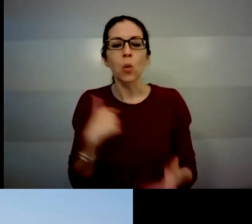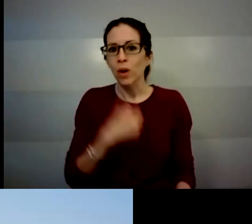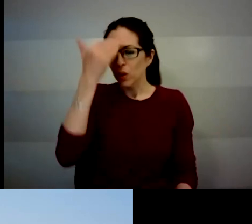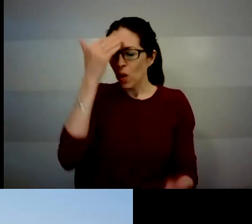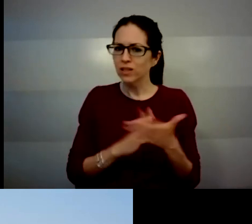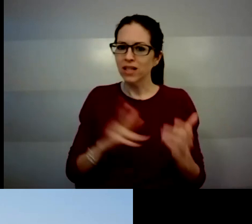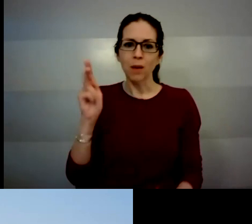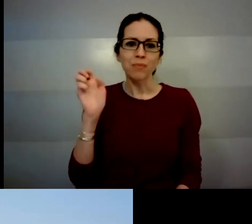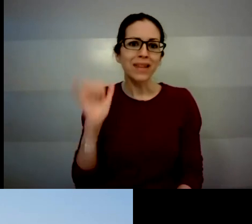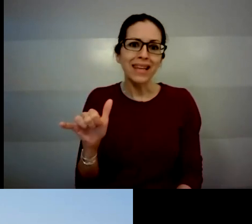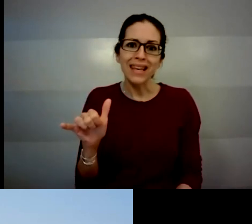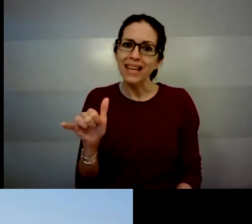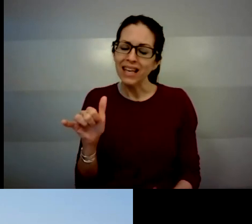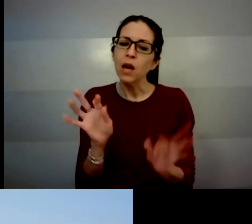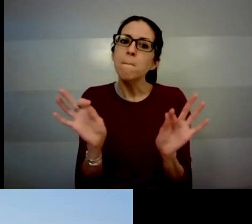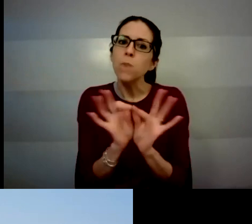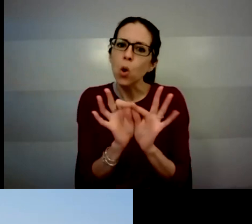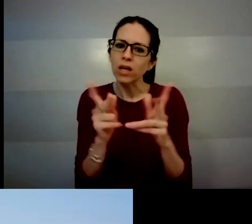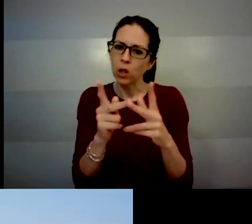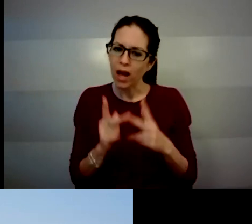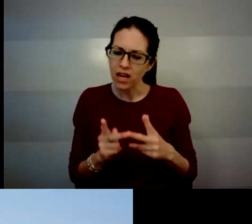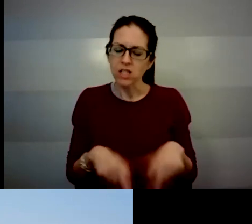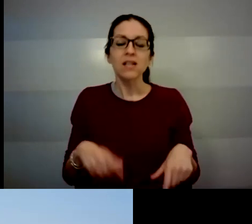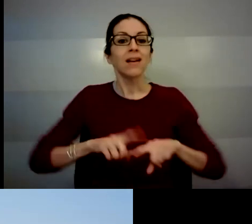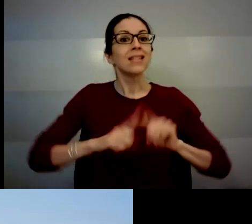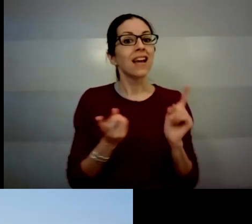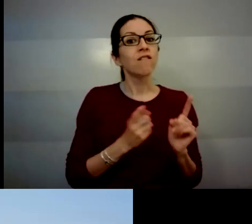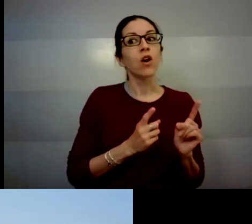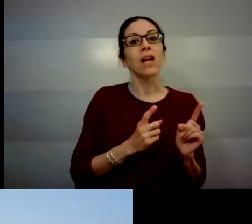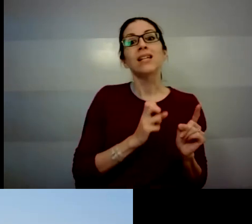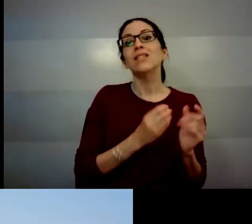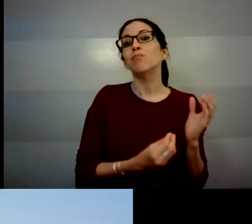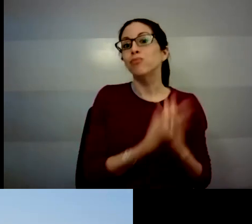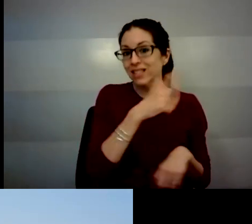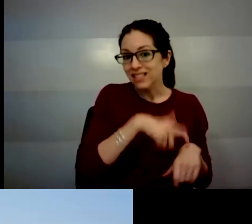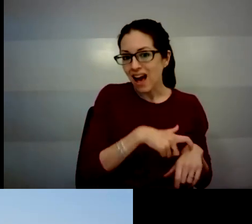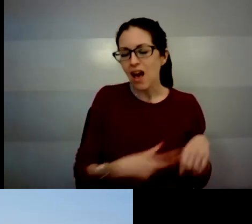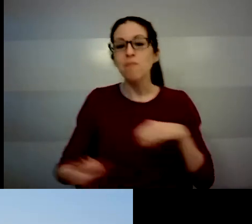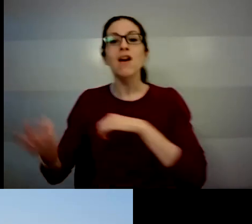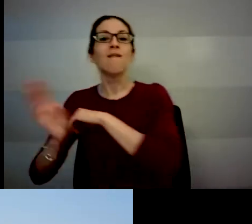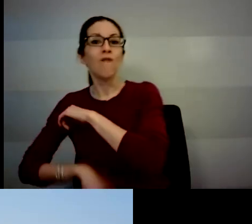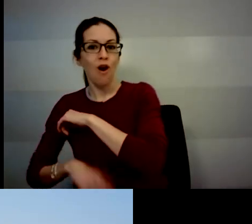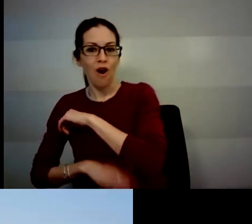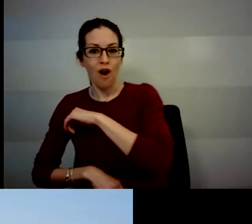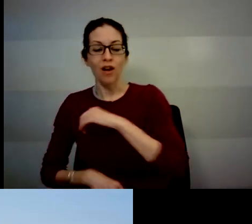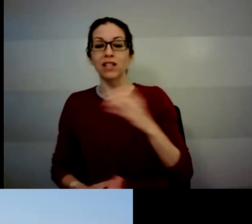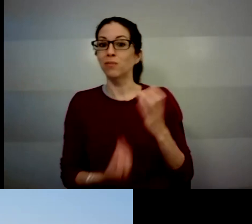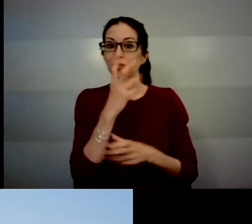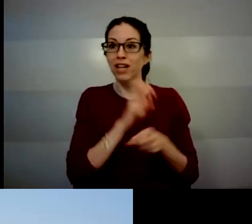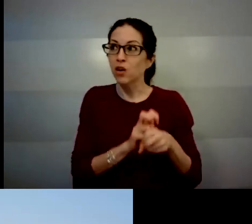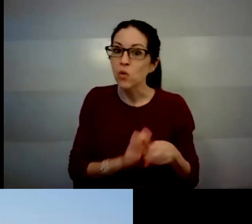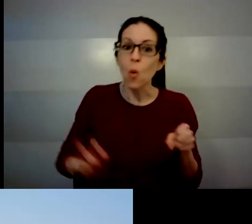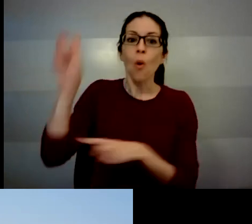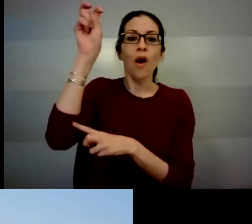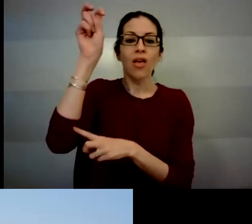are different in the spring when birds come north. And those are different from the fall spots where they migrate in the